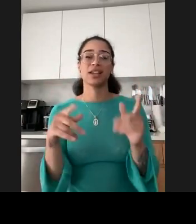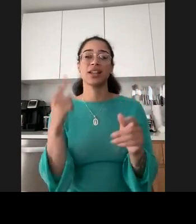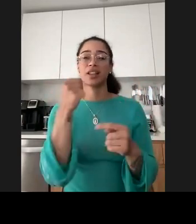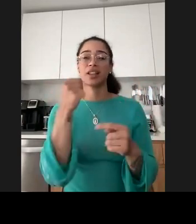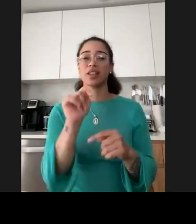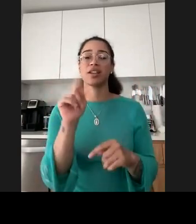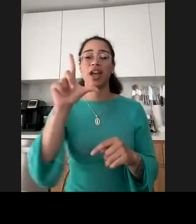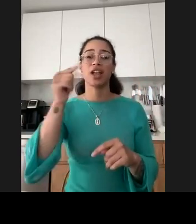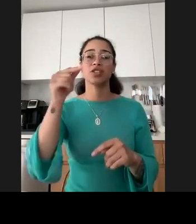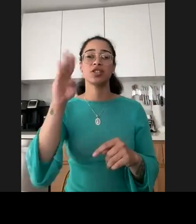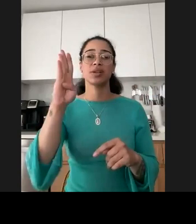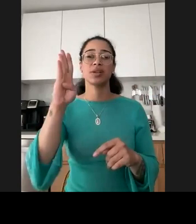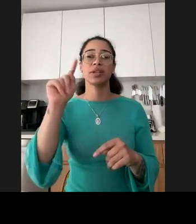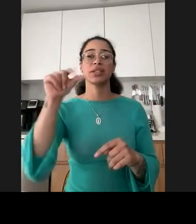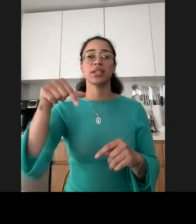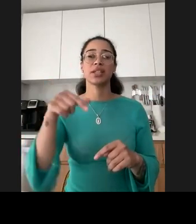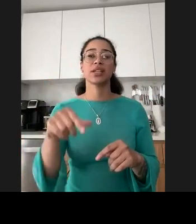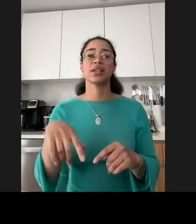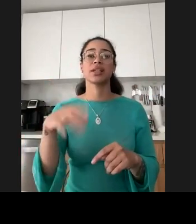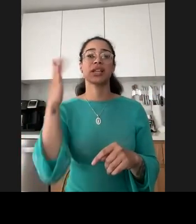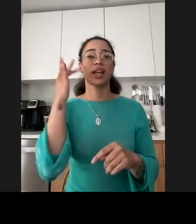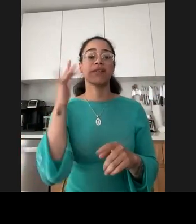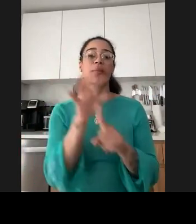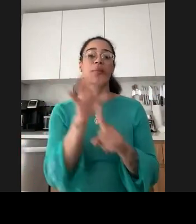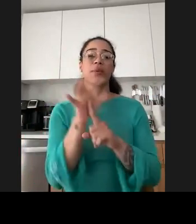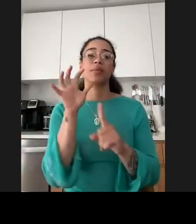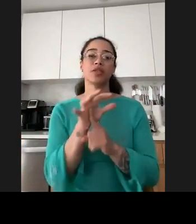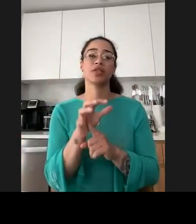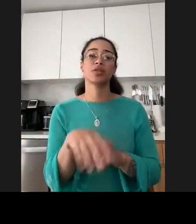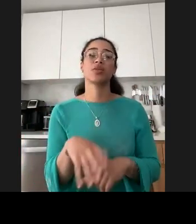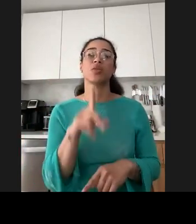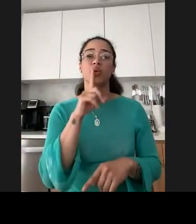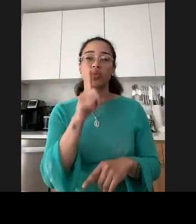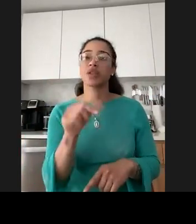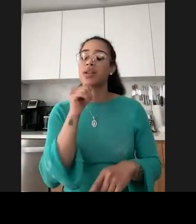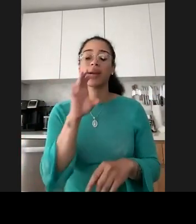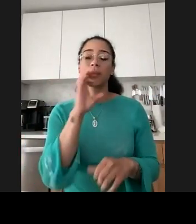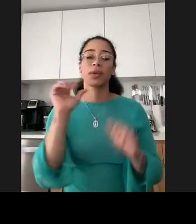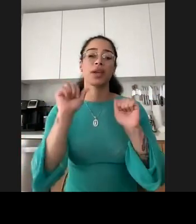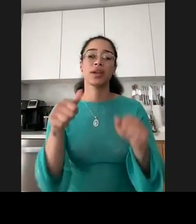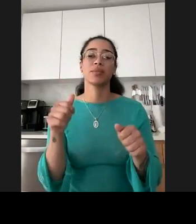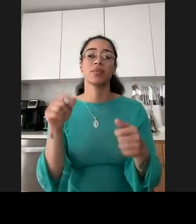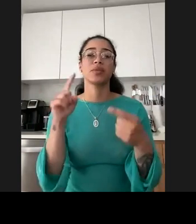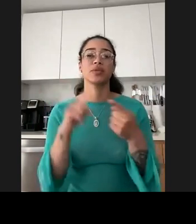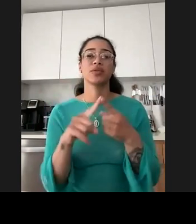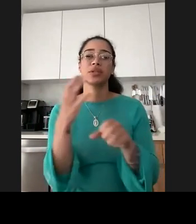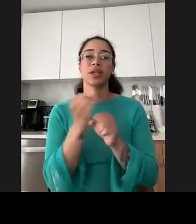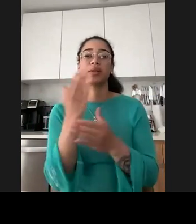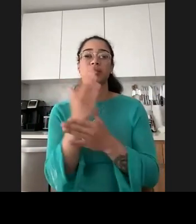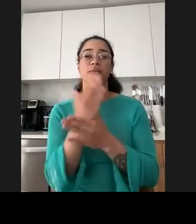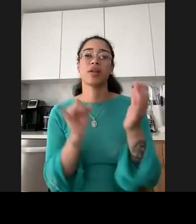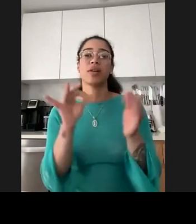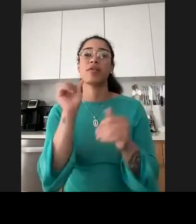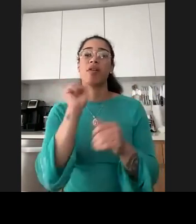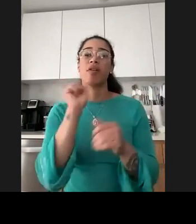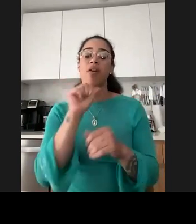LGBT California population of older adults would really not be able to take part in all the good work of the Master Plan